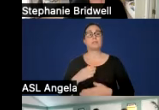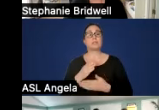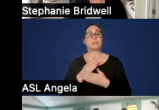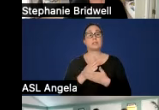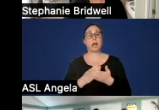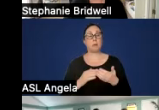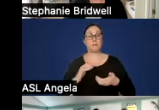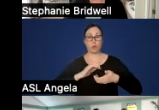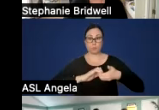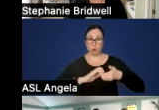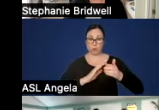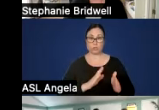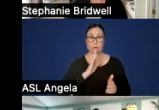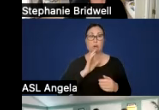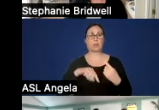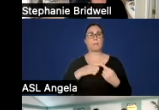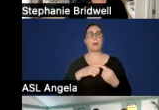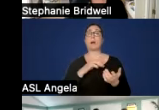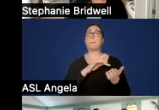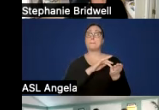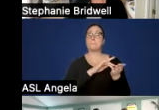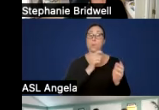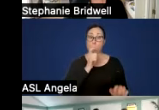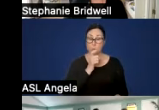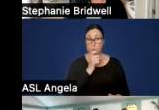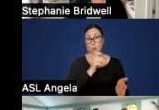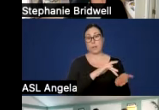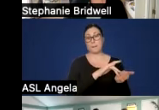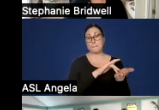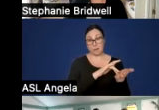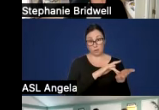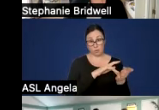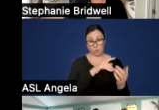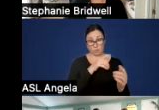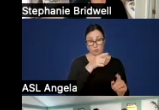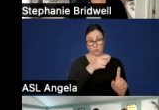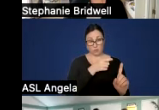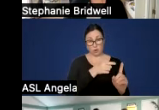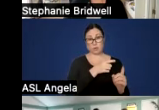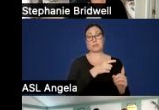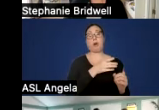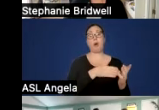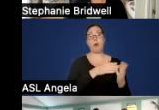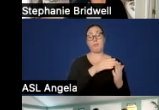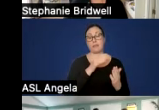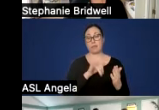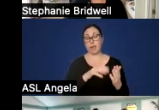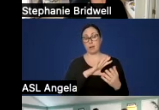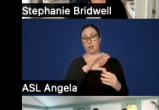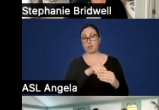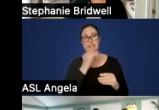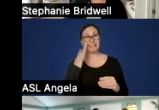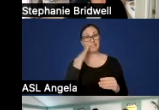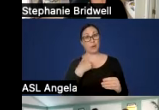on the SART are medical folks. A lot of times that will include if you have a SANE nurse,